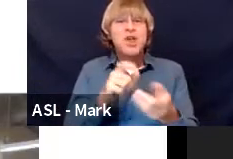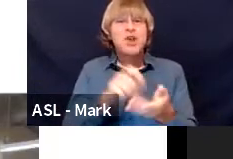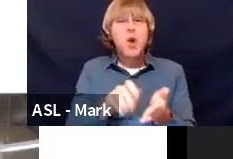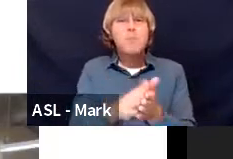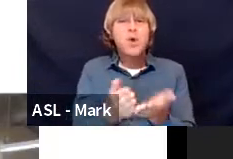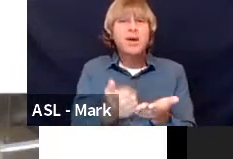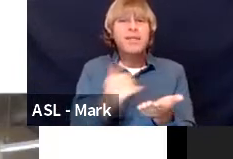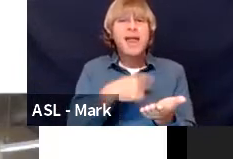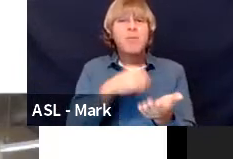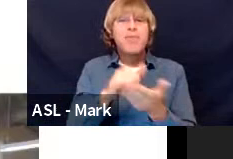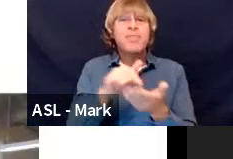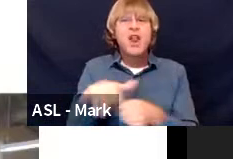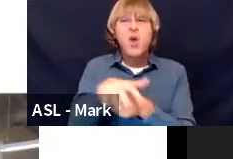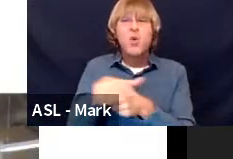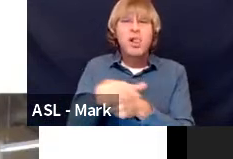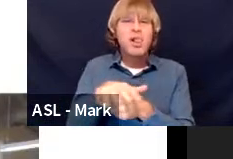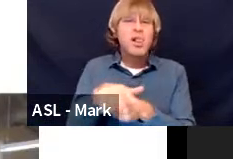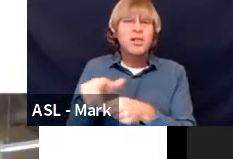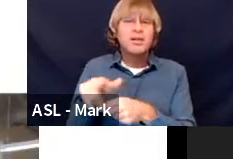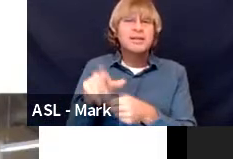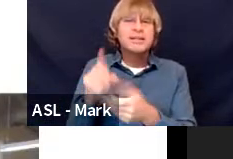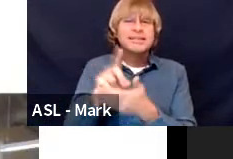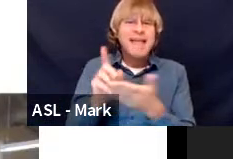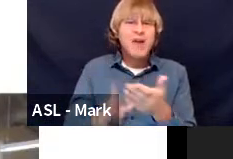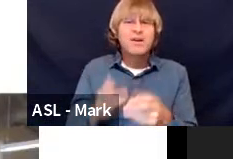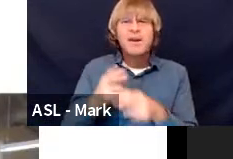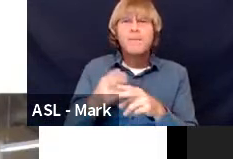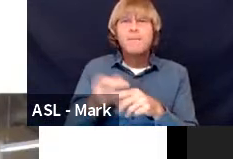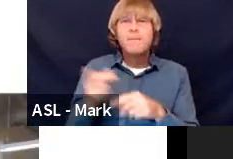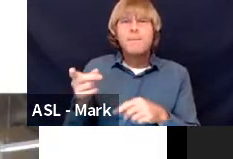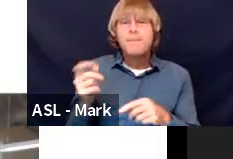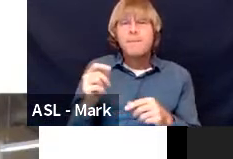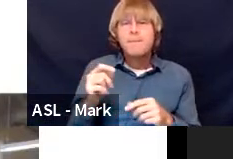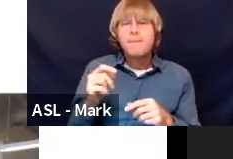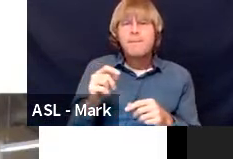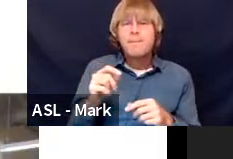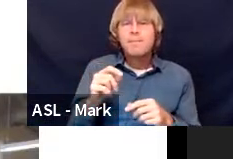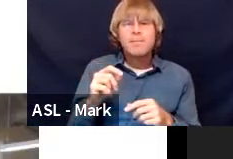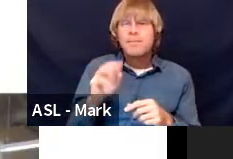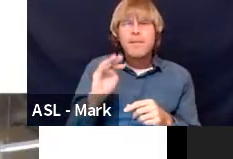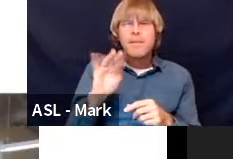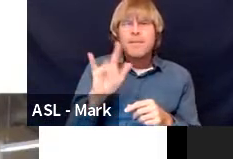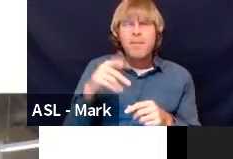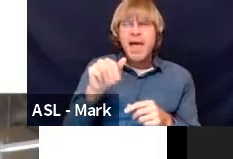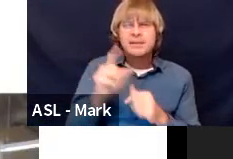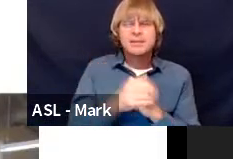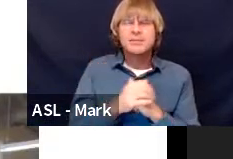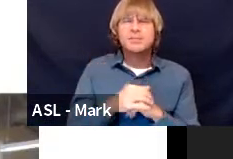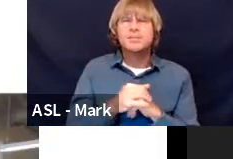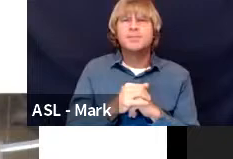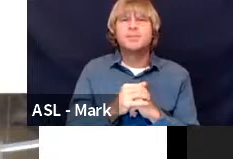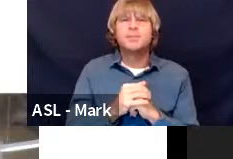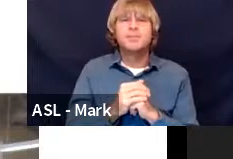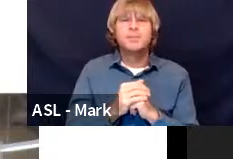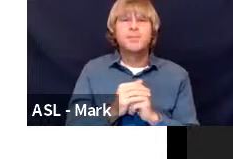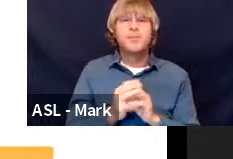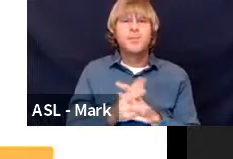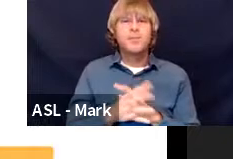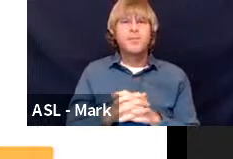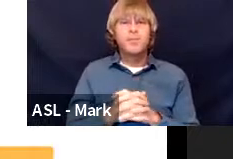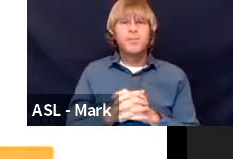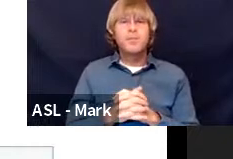that I did with a local notebook designer by the name of Write Notepads. You'll see them again later. I just wanted to bring that to everyone's